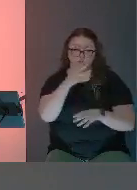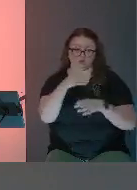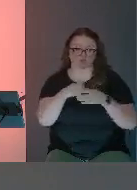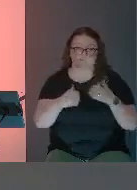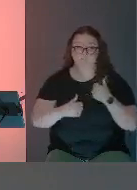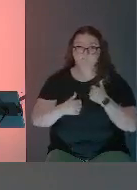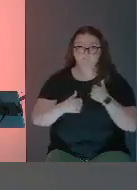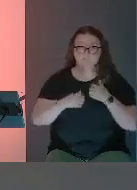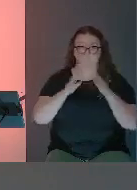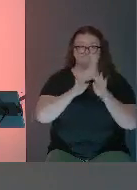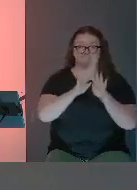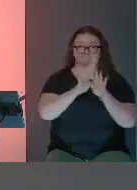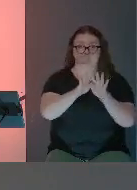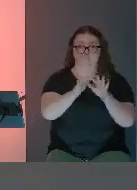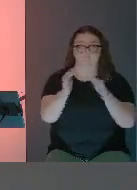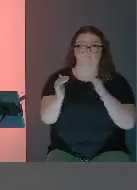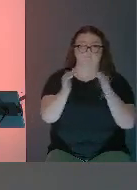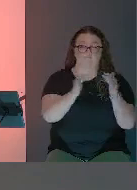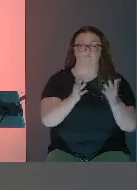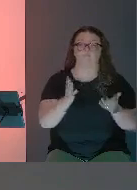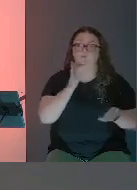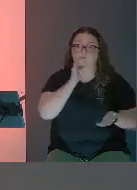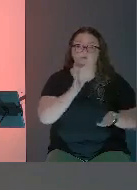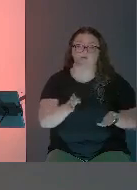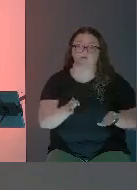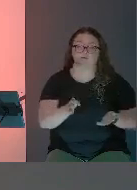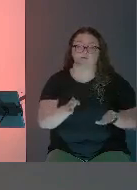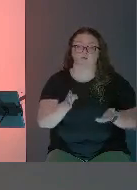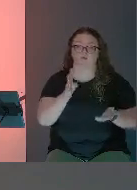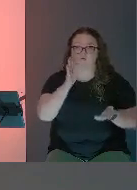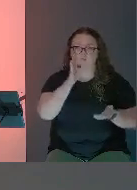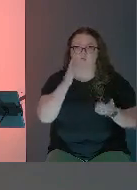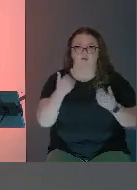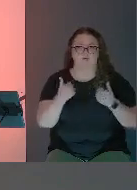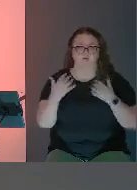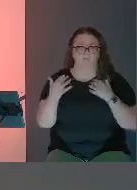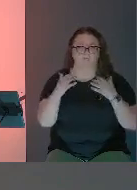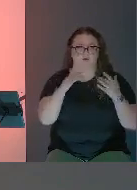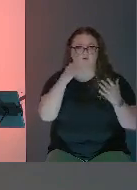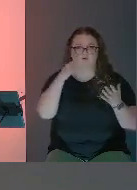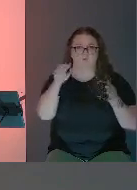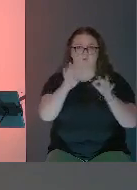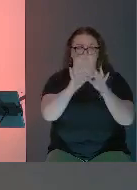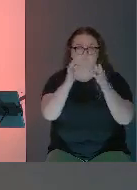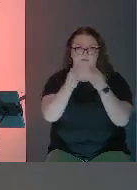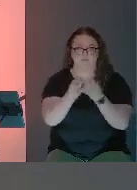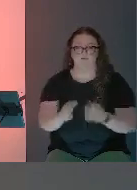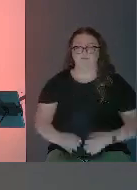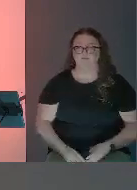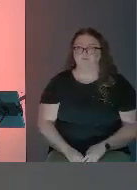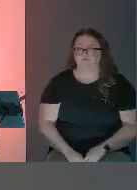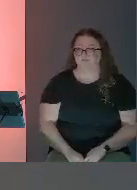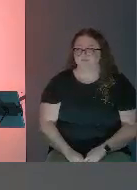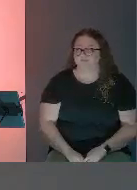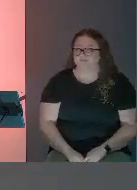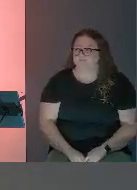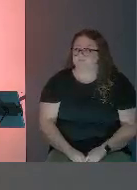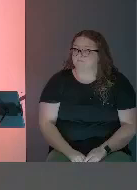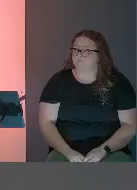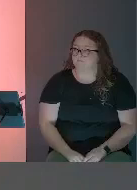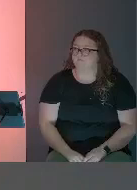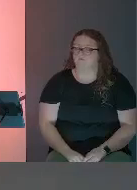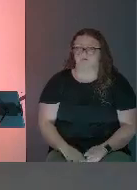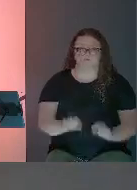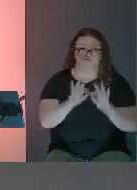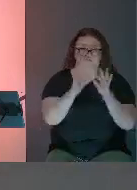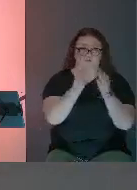it's spiritual. And there's a battle for the family. And so goes the family,